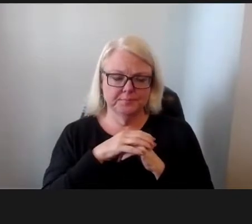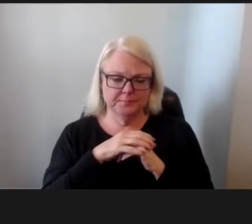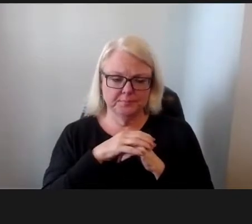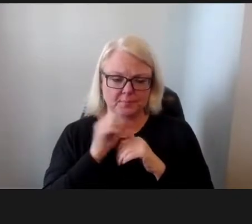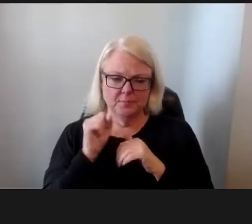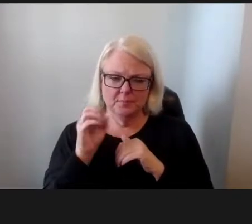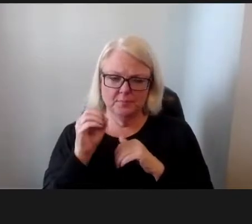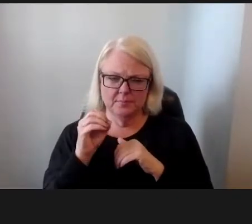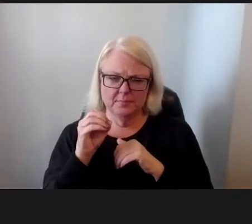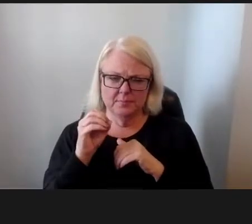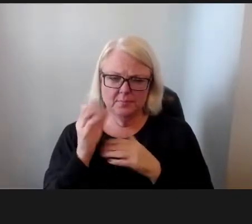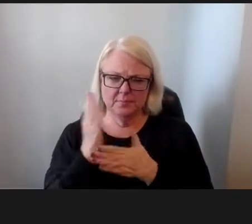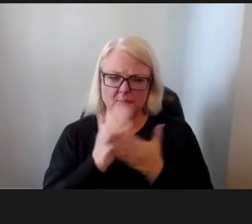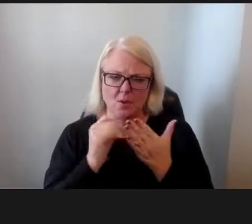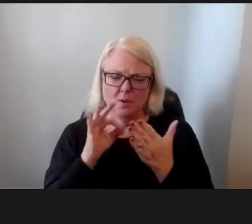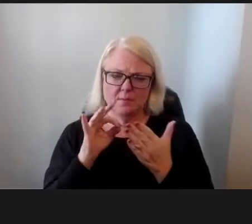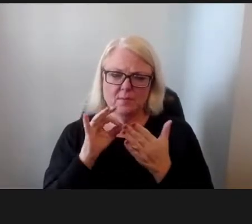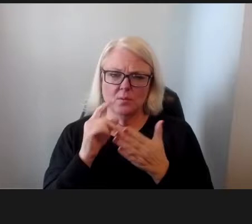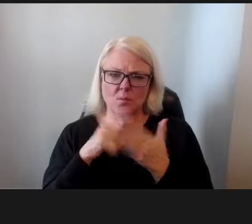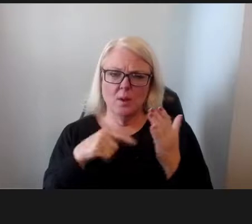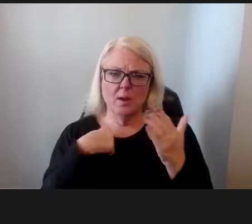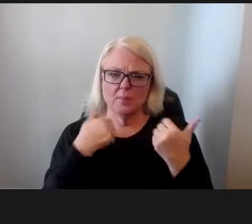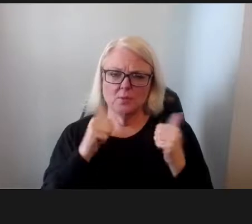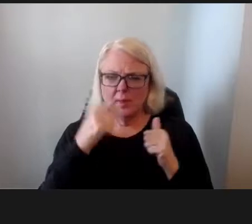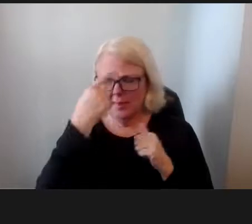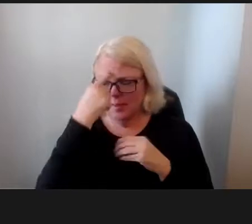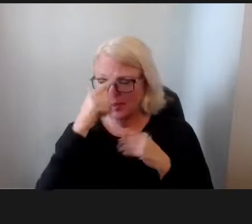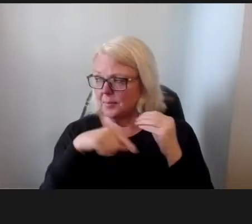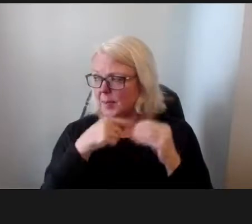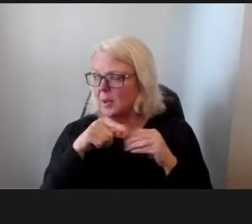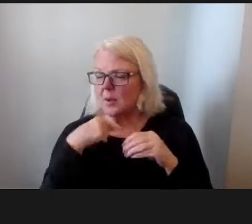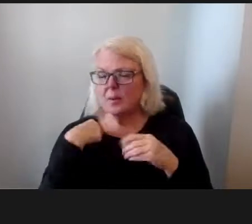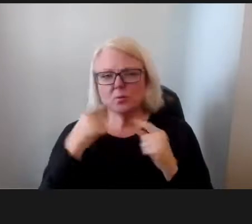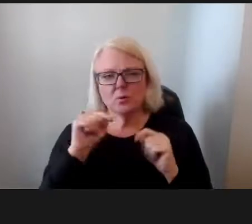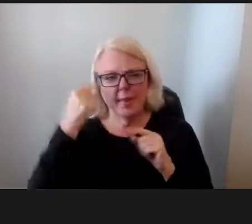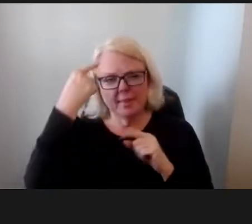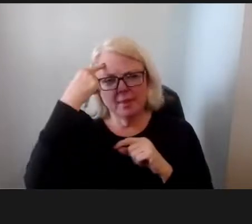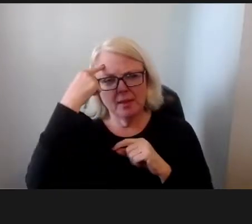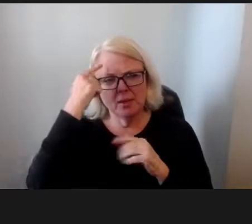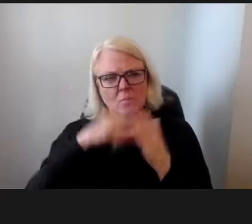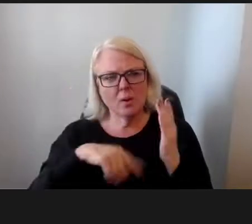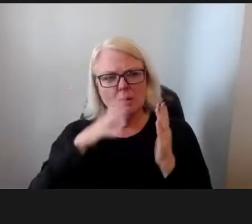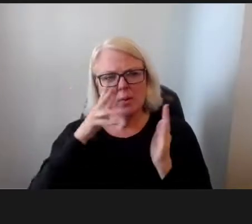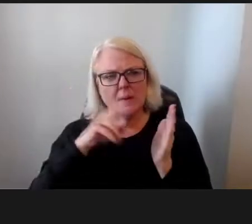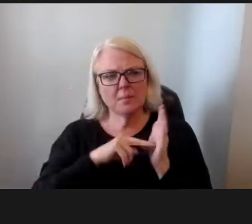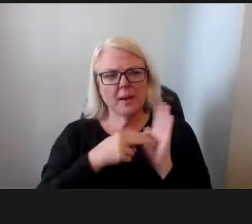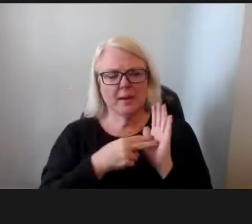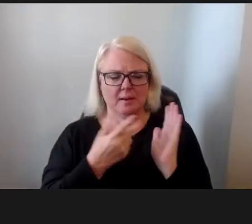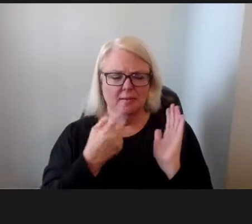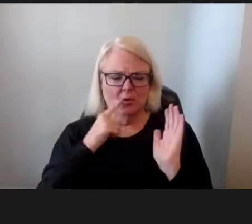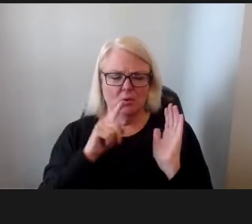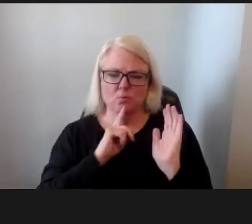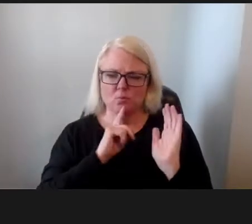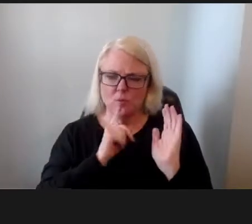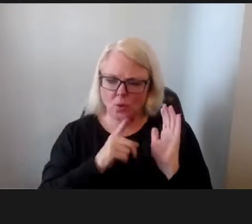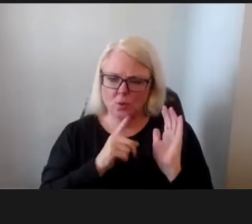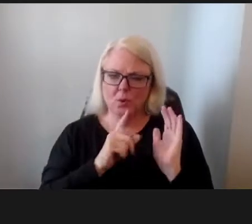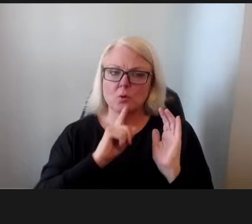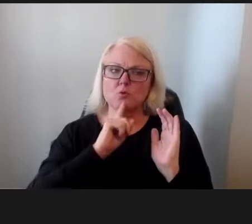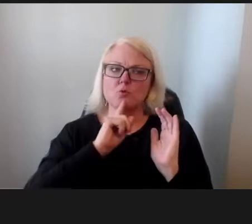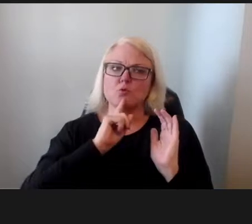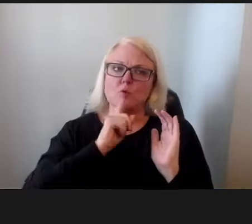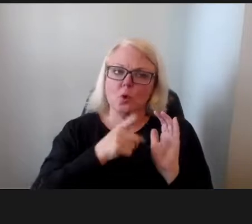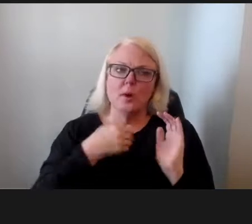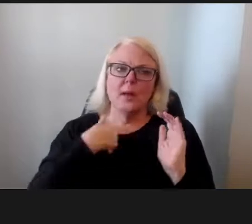So part of what I am trying to think about when I'm trying to think, what would it mean to actually bring true